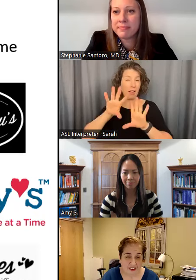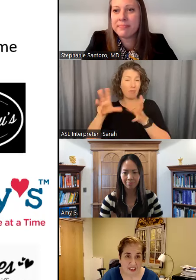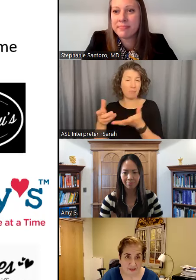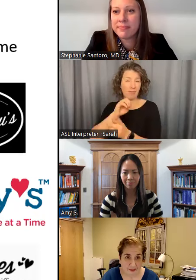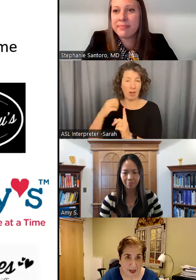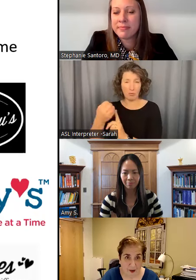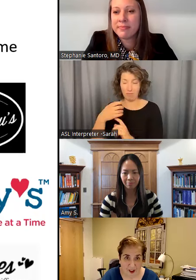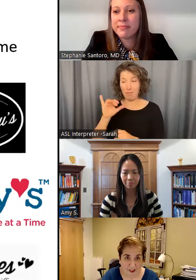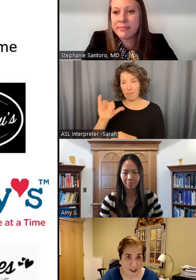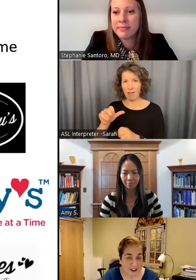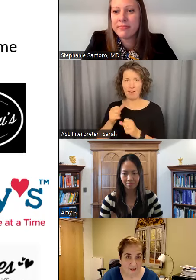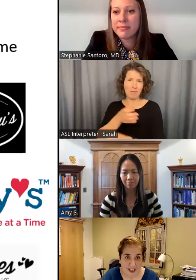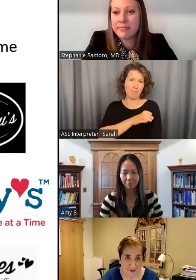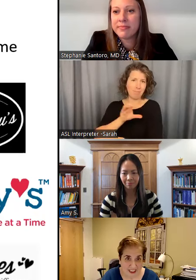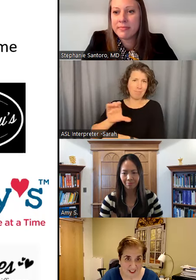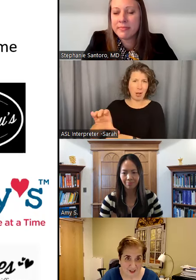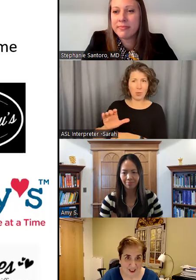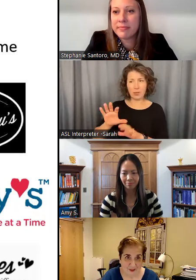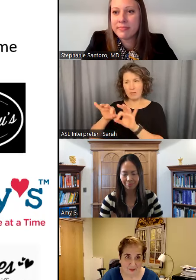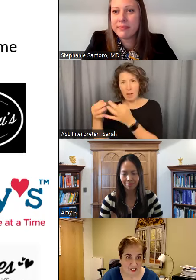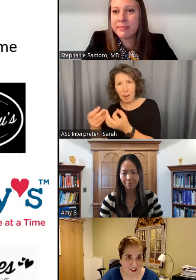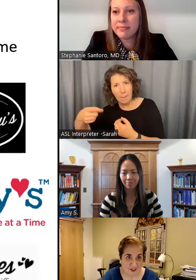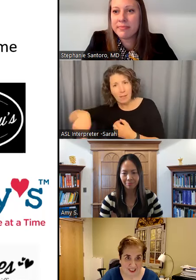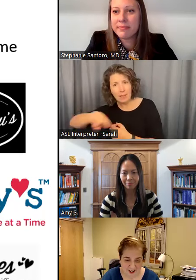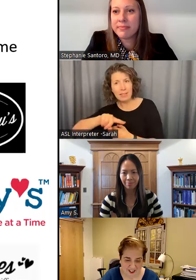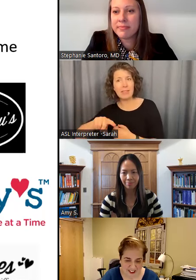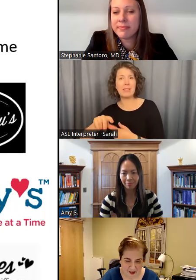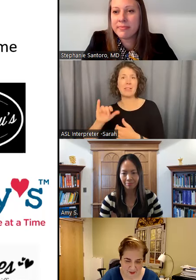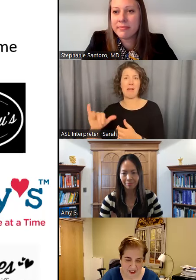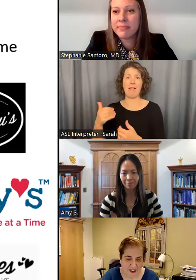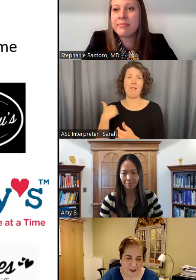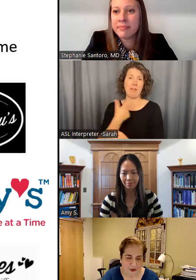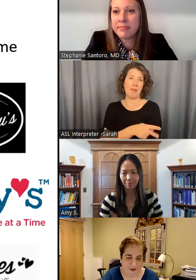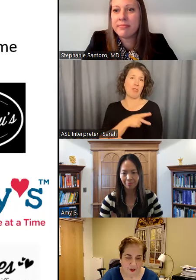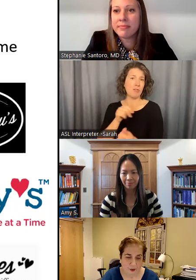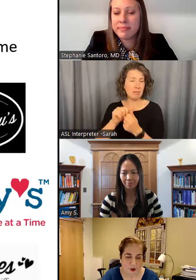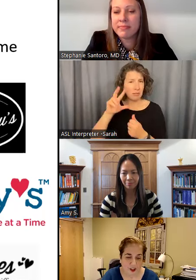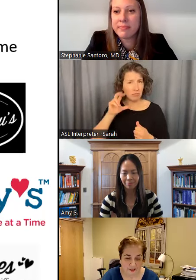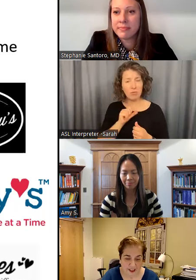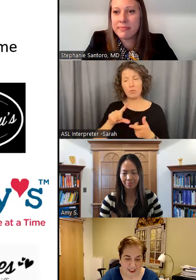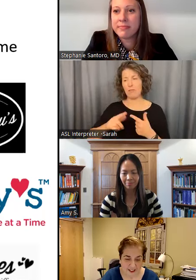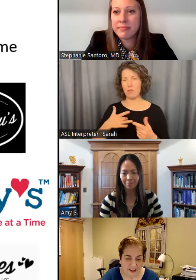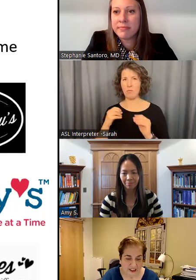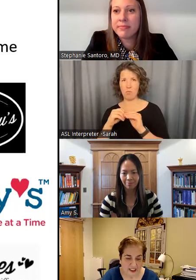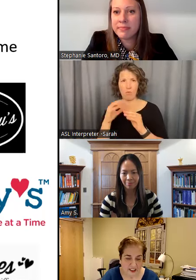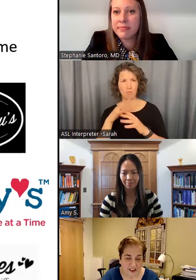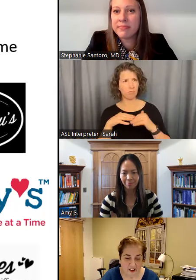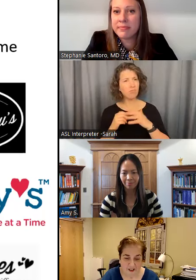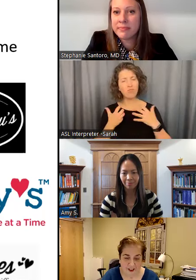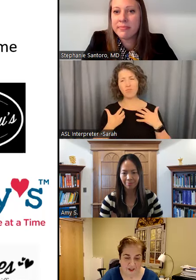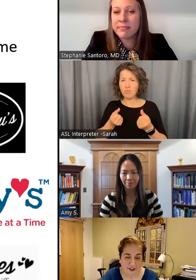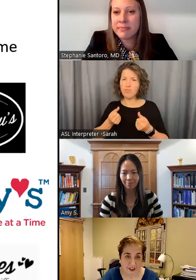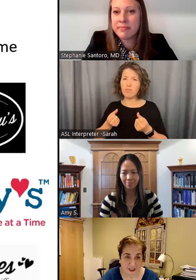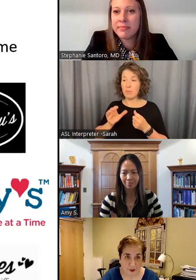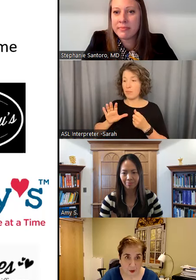which can then empower our families with patients with Down syndrome to feel more confident that their